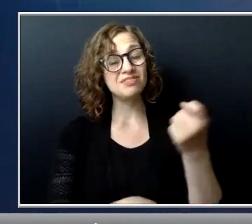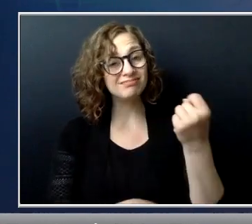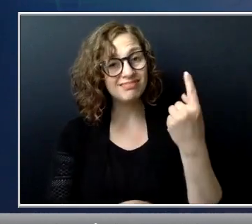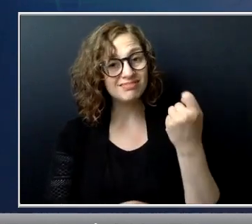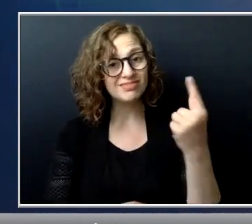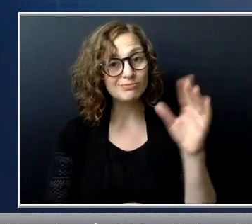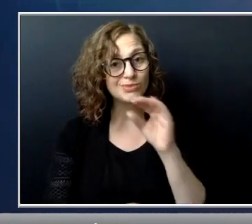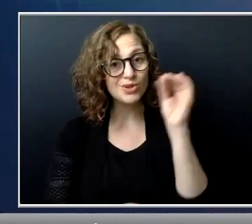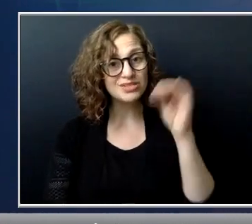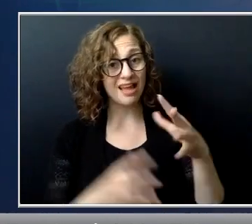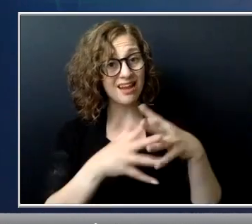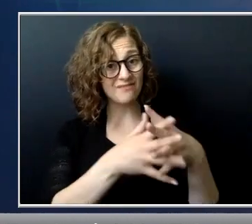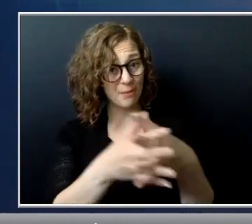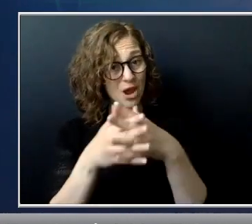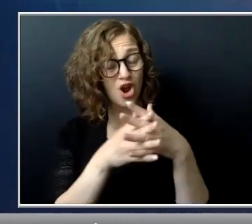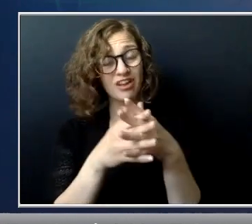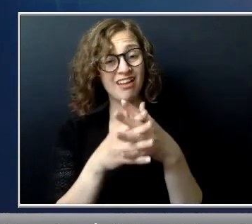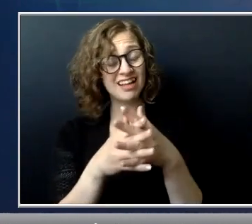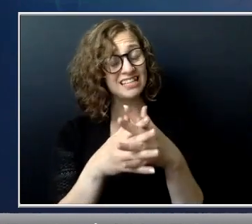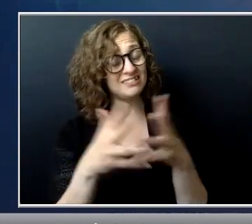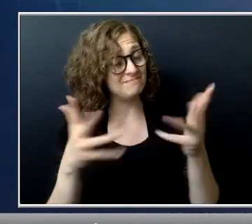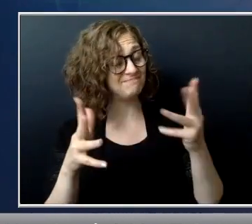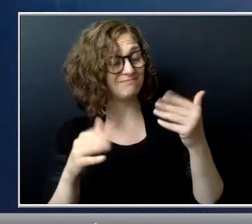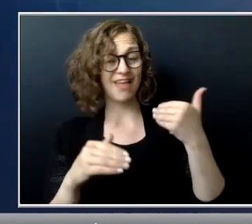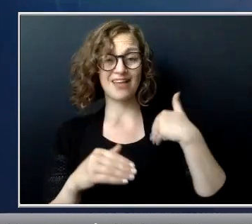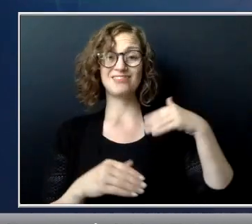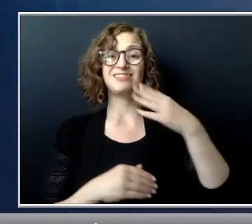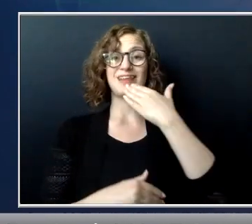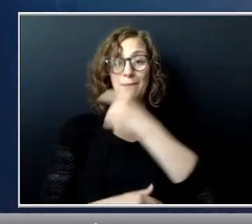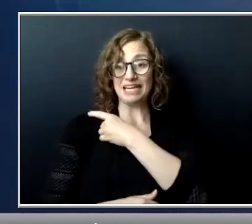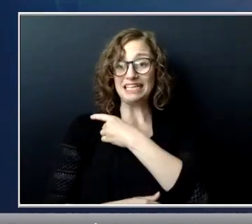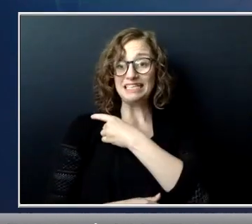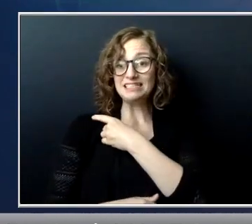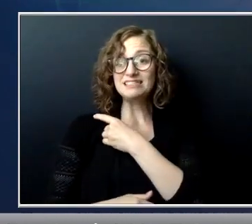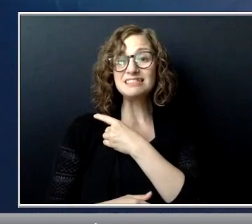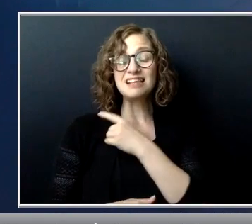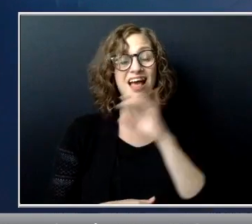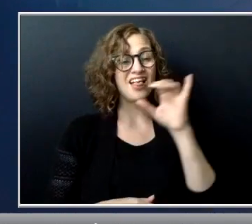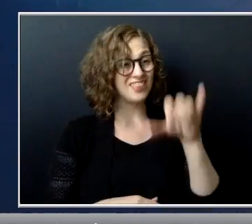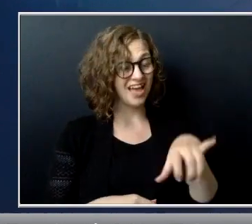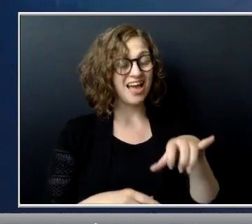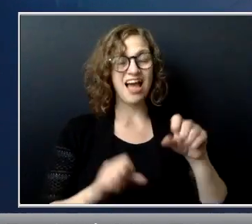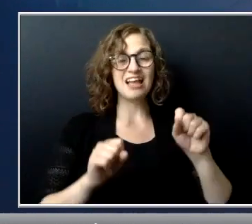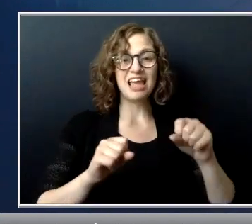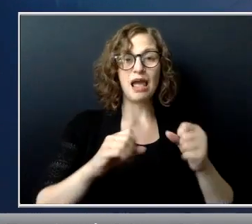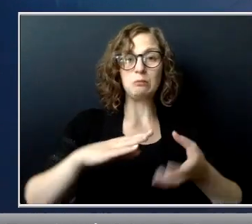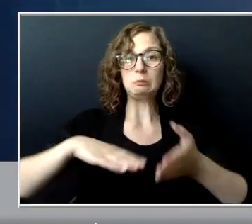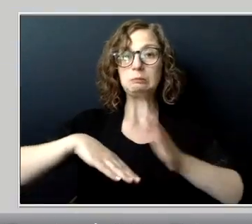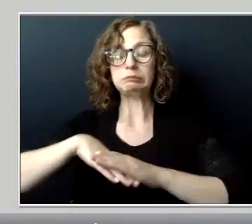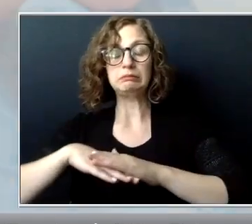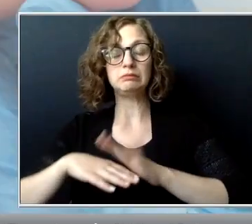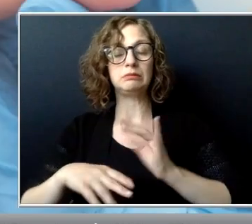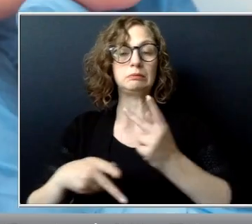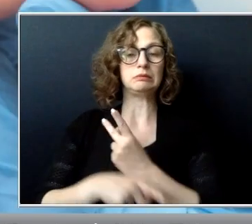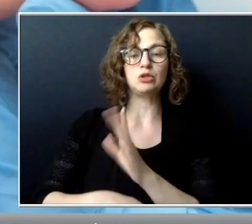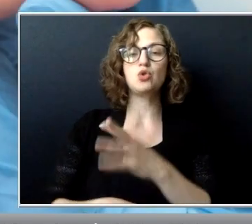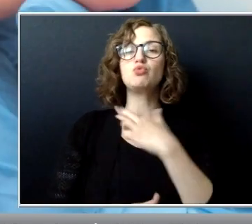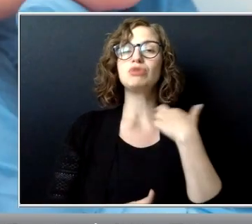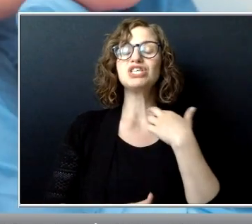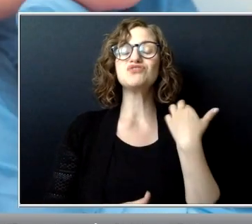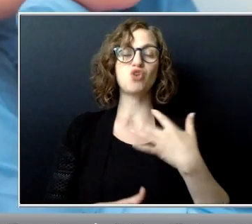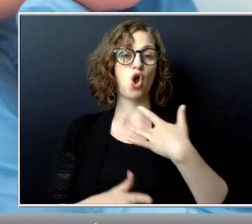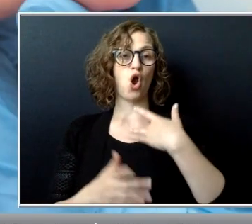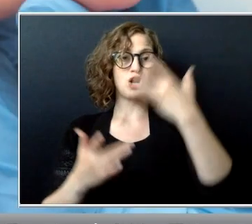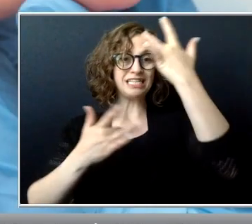has diabetes. Diabetes can increase your risk of heart disease as well. And according to the National Institutes of Health,